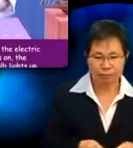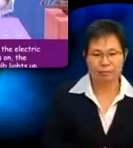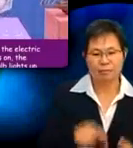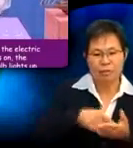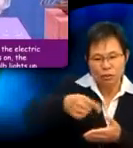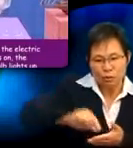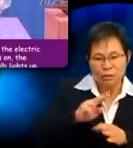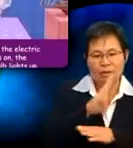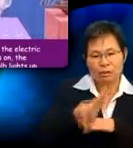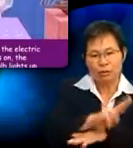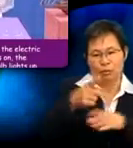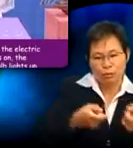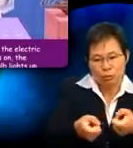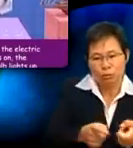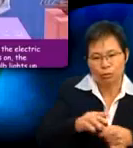on,